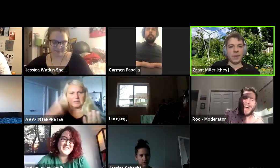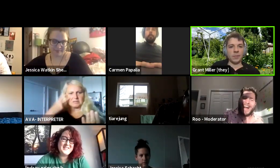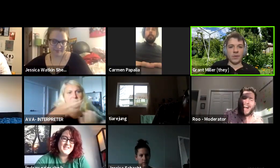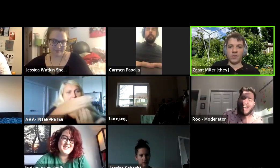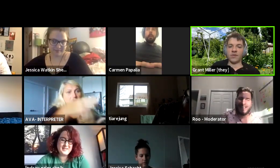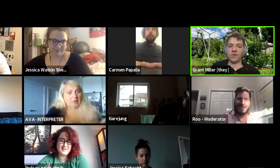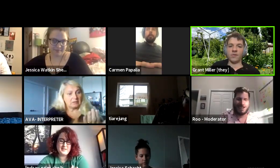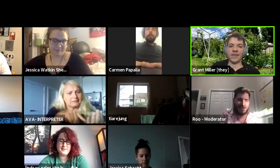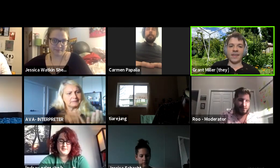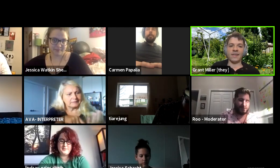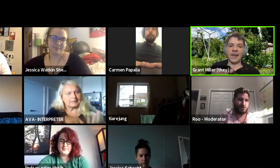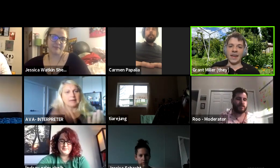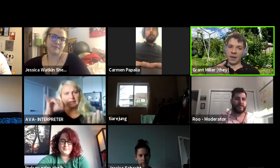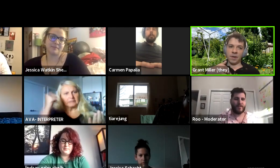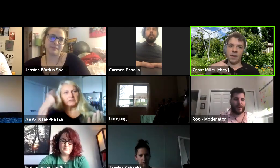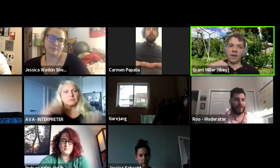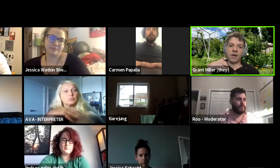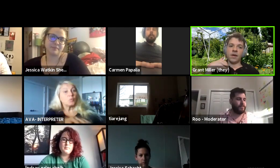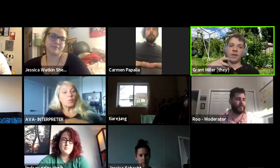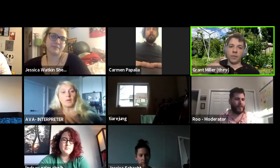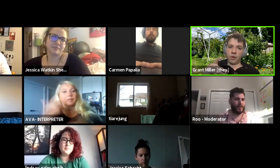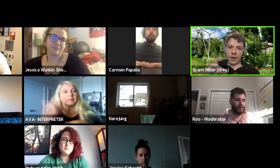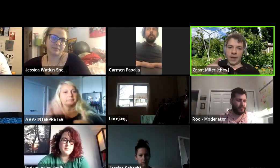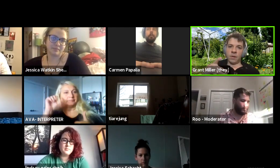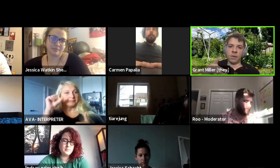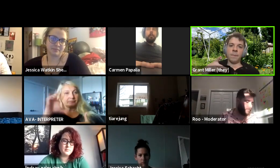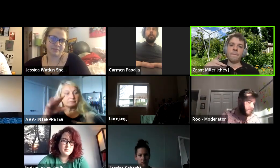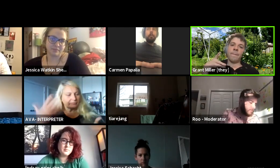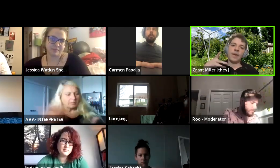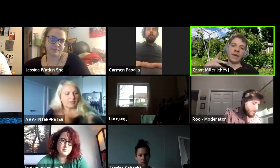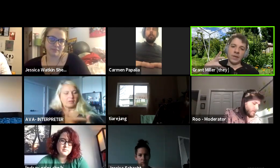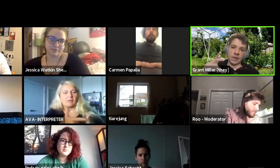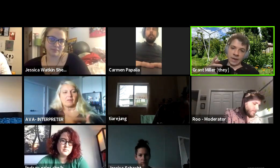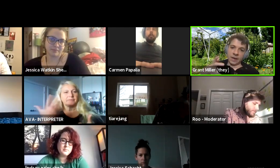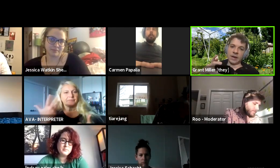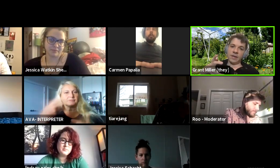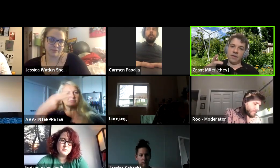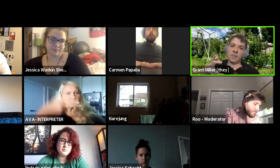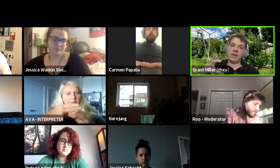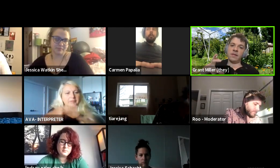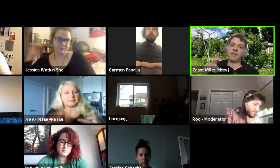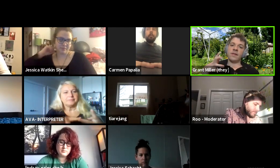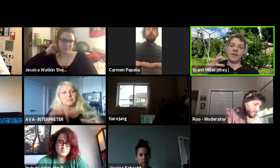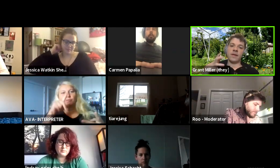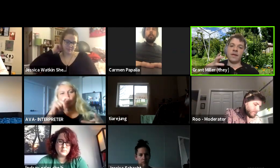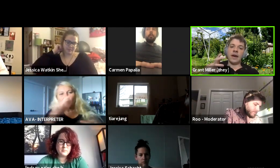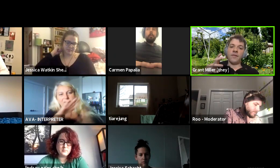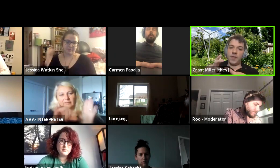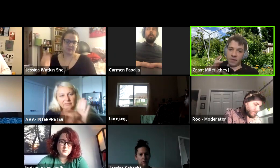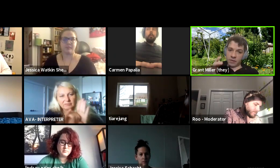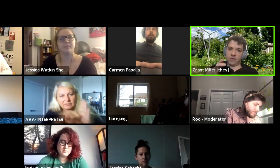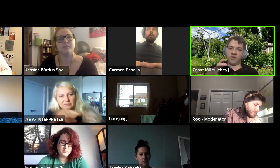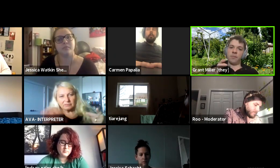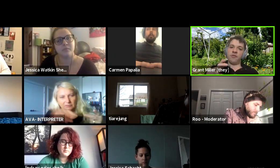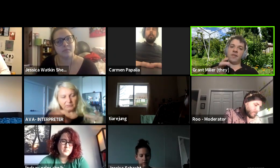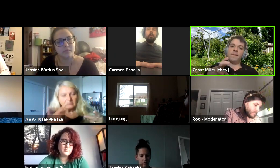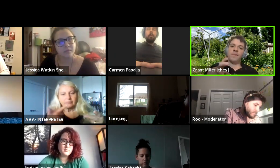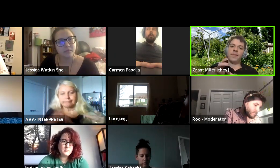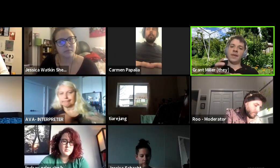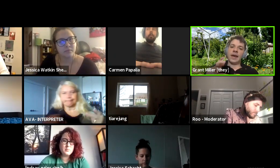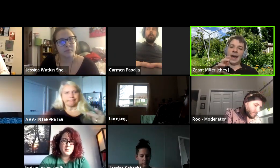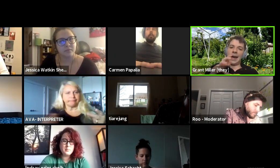for people to say their name, their pronoun, give a land acknowledgement, a physical